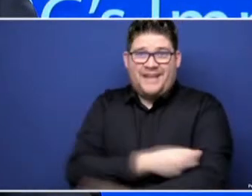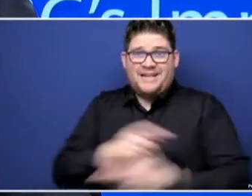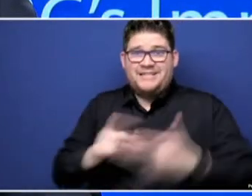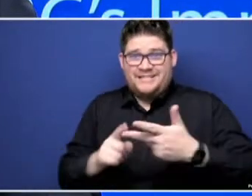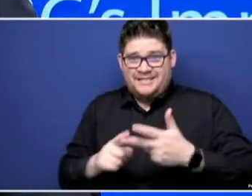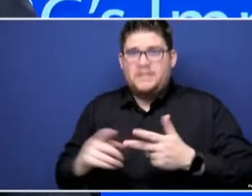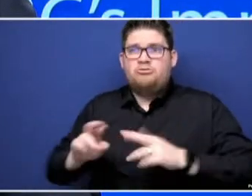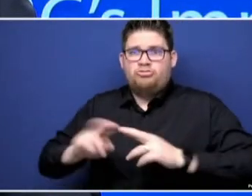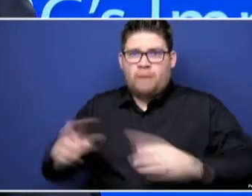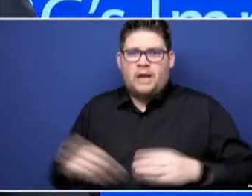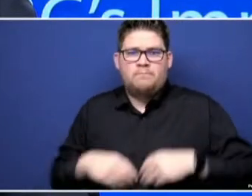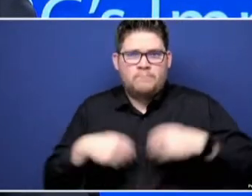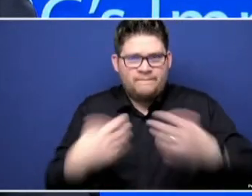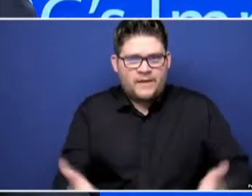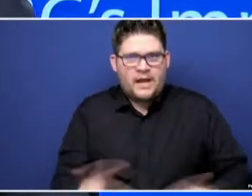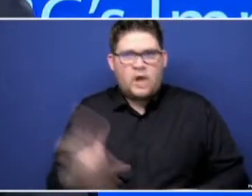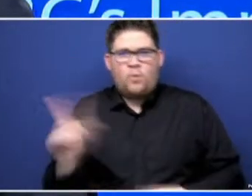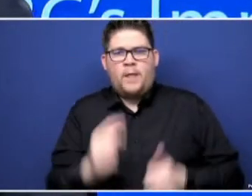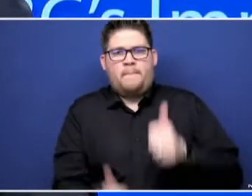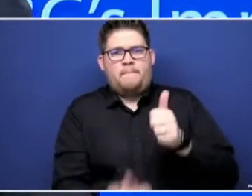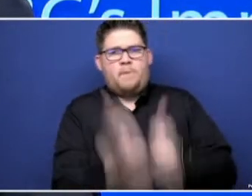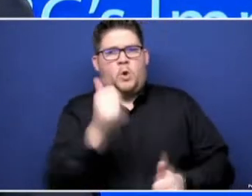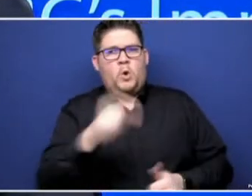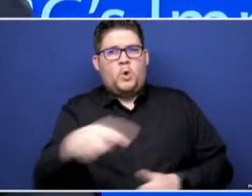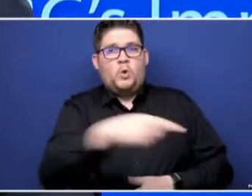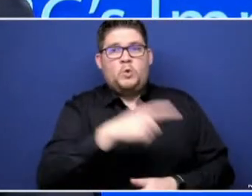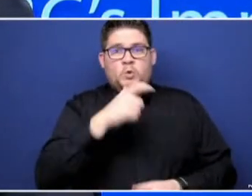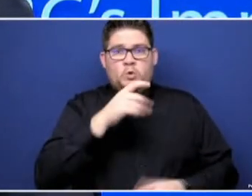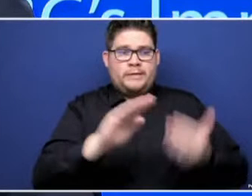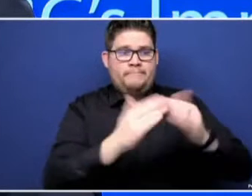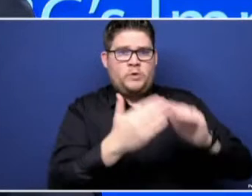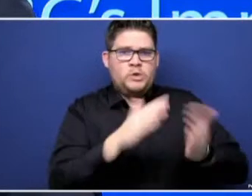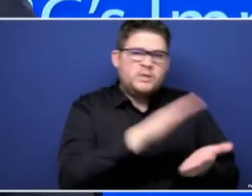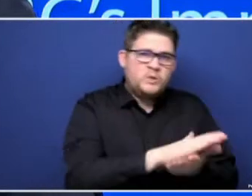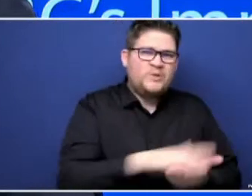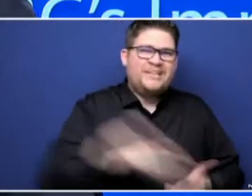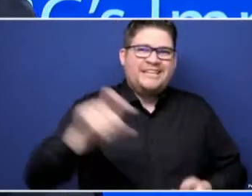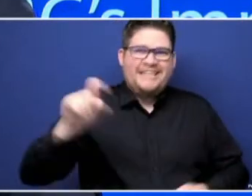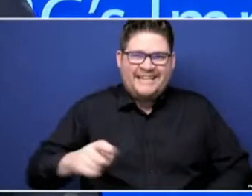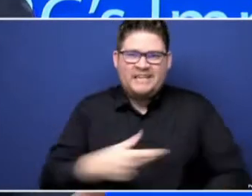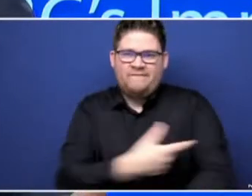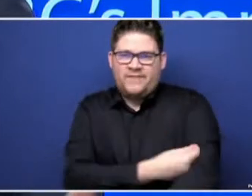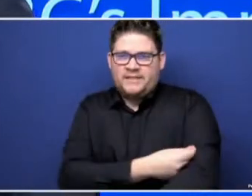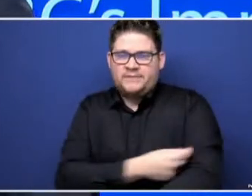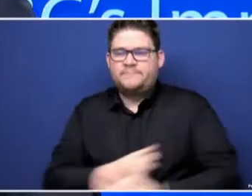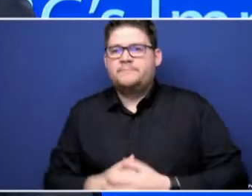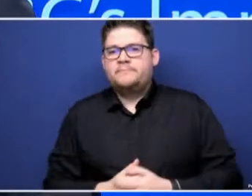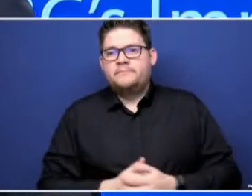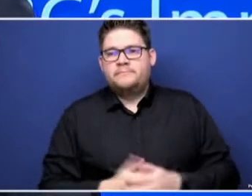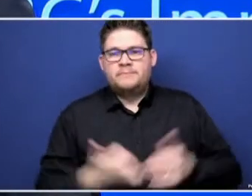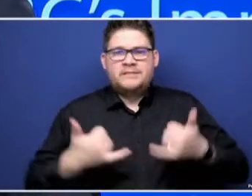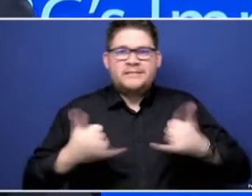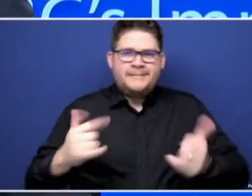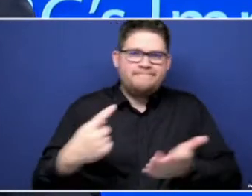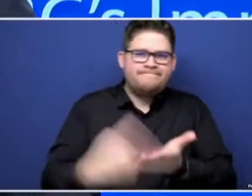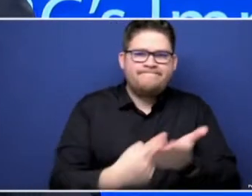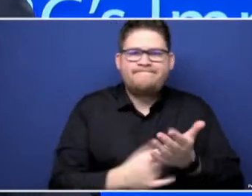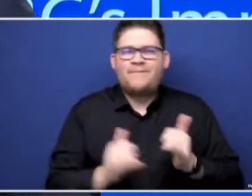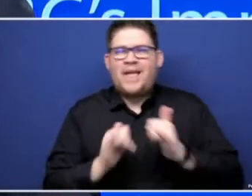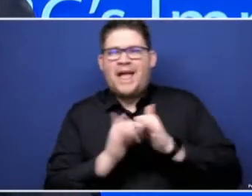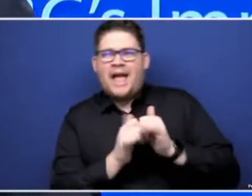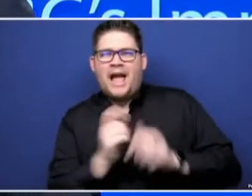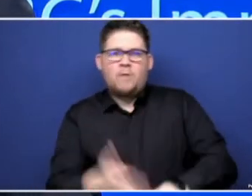in place or the federal government has put in place over the past 12 months. We need to make sure we all get through this together, and to have private sector partners